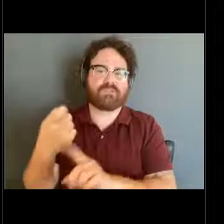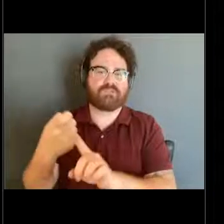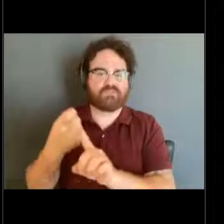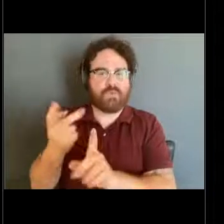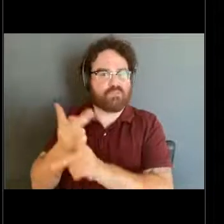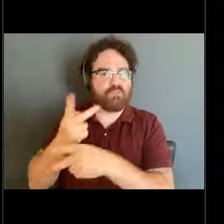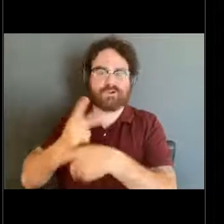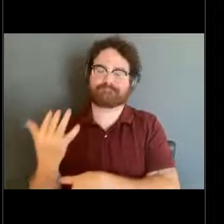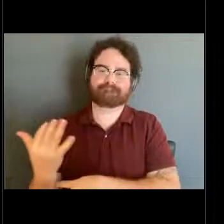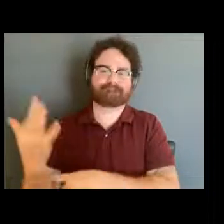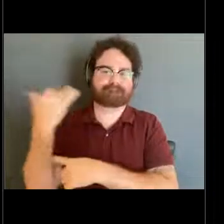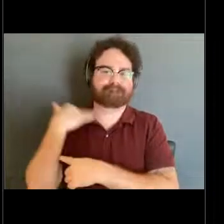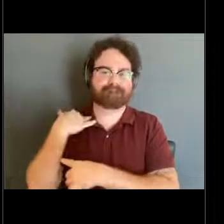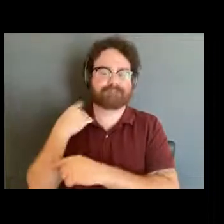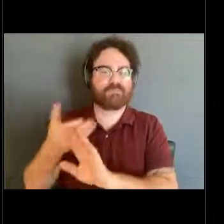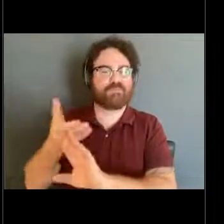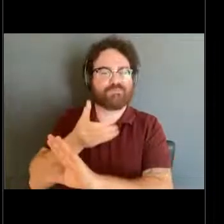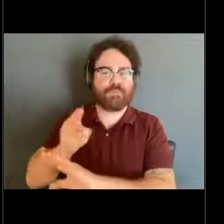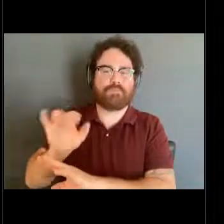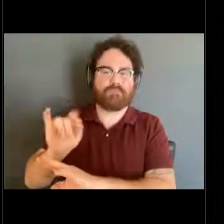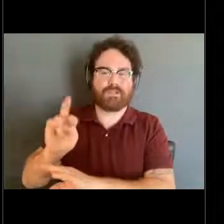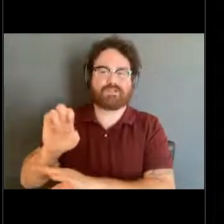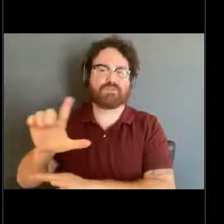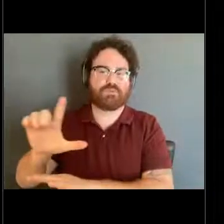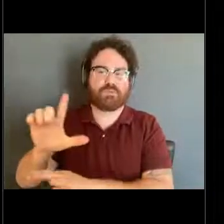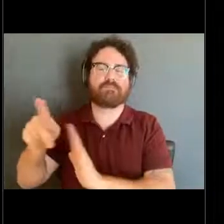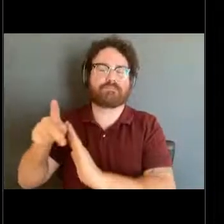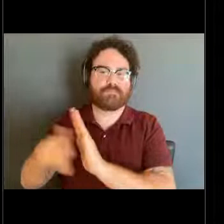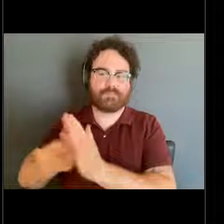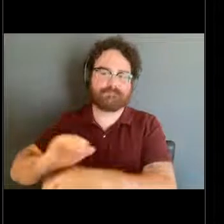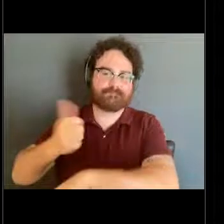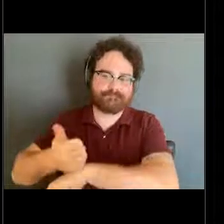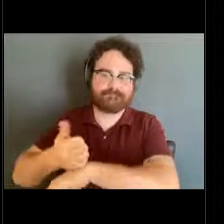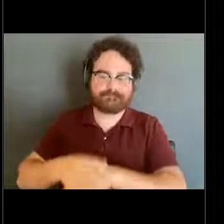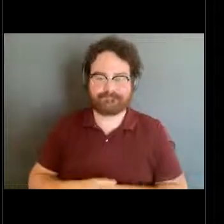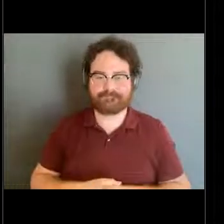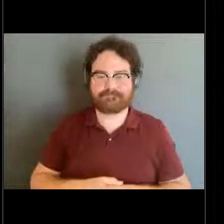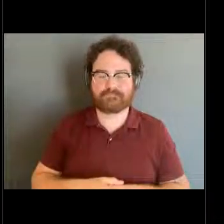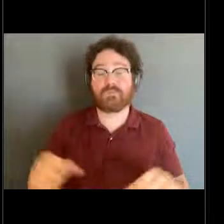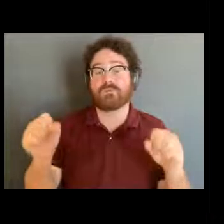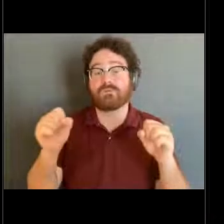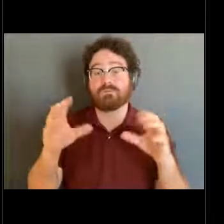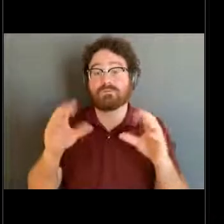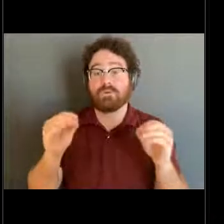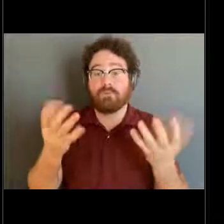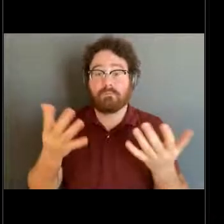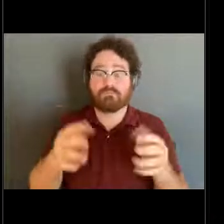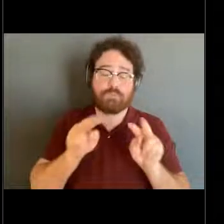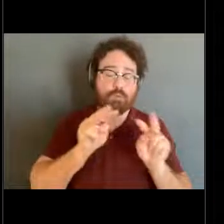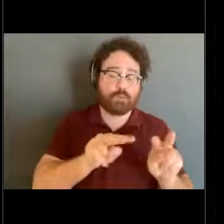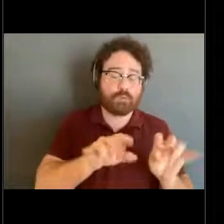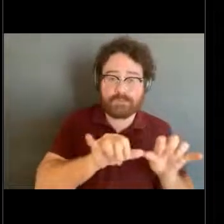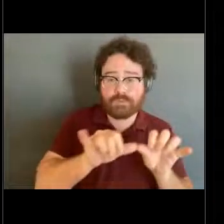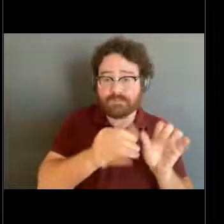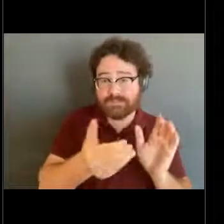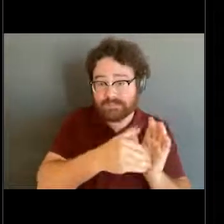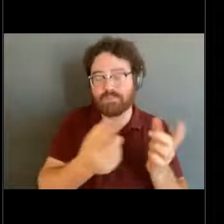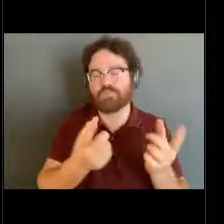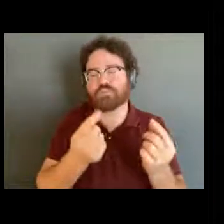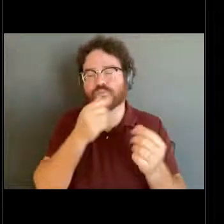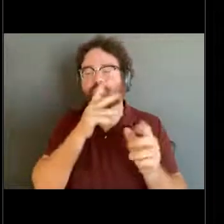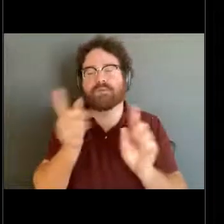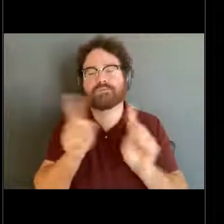was before this phase out or ban in production. So to look at the measurements, we went back to the lab to double,